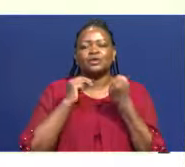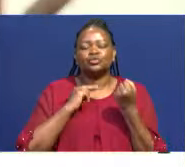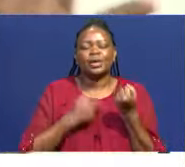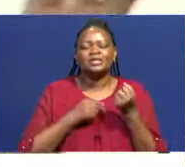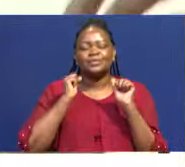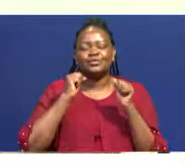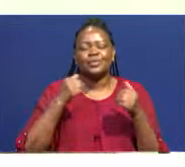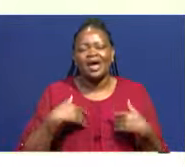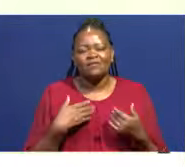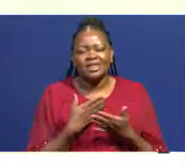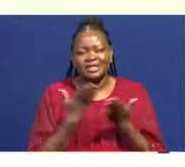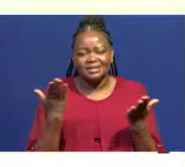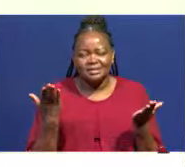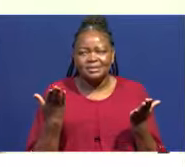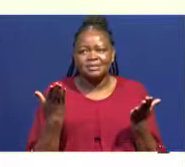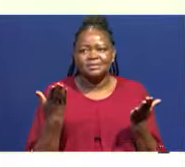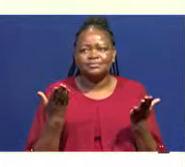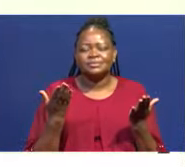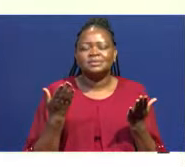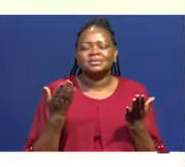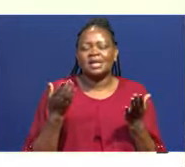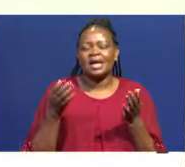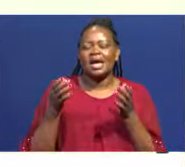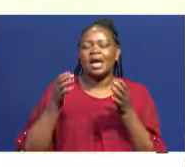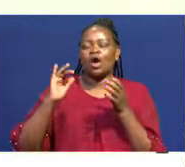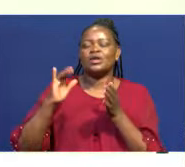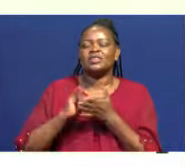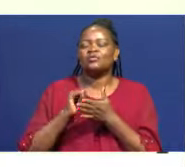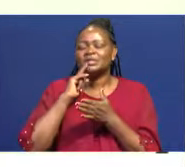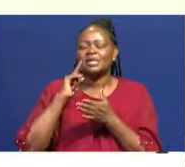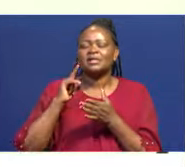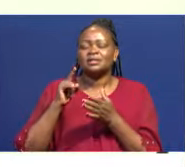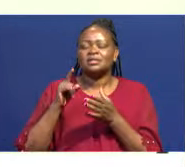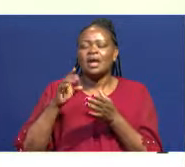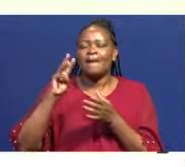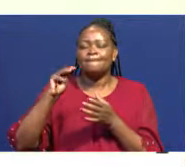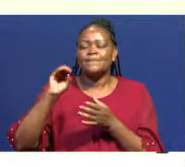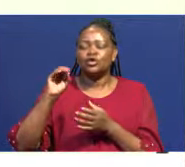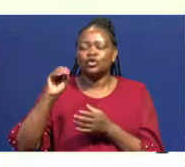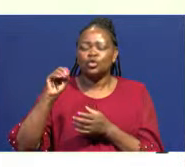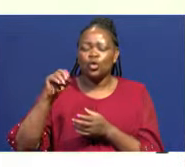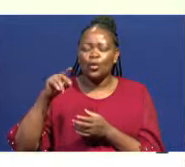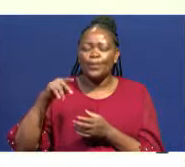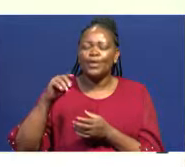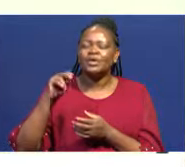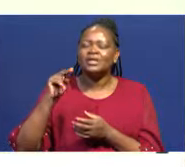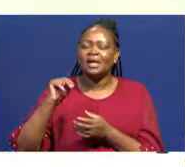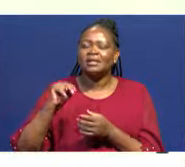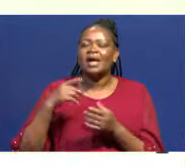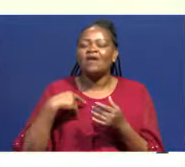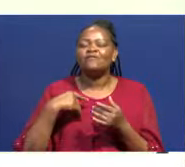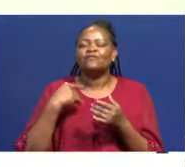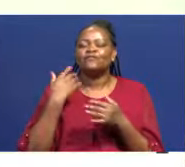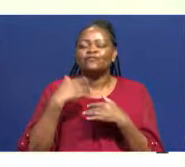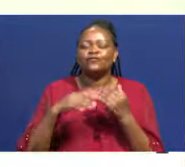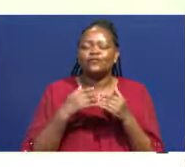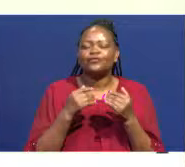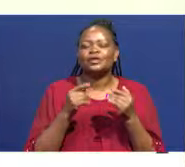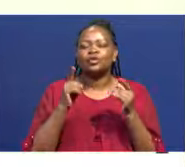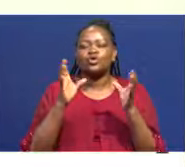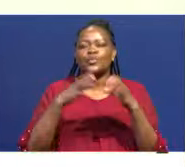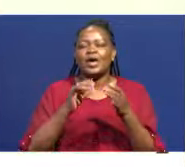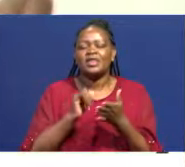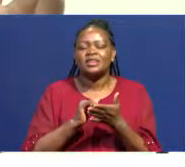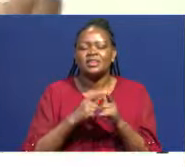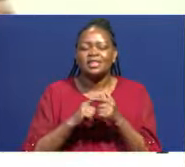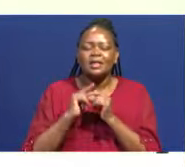this particular counties we are talking about reviewed in terms of infrastructure as one block, so that now the